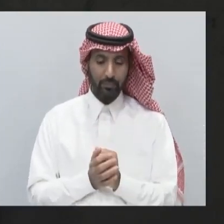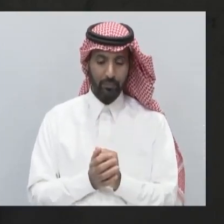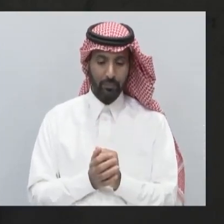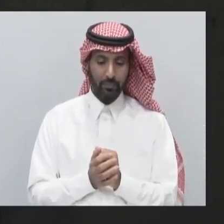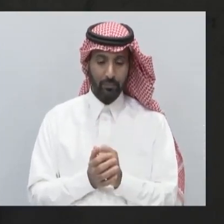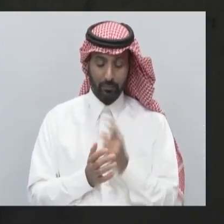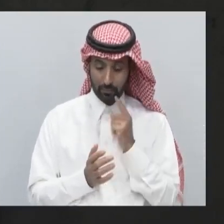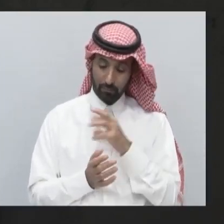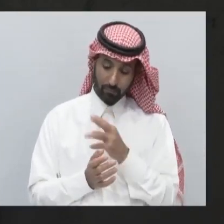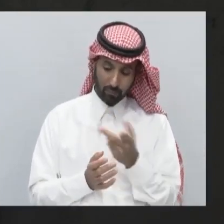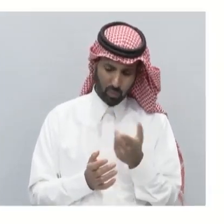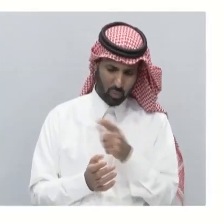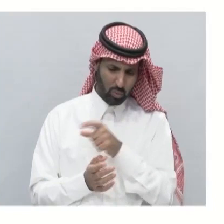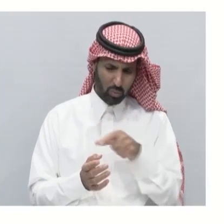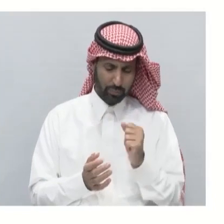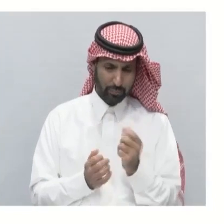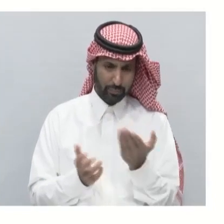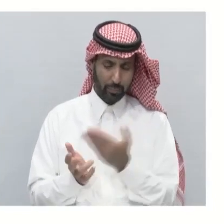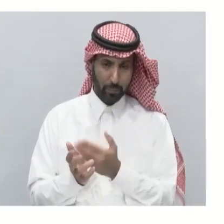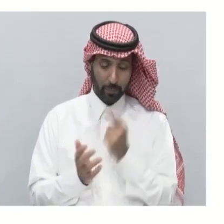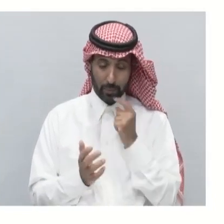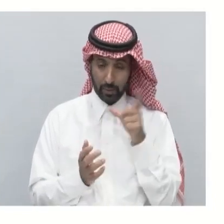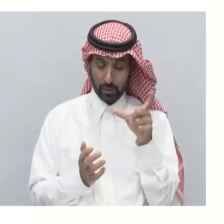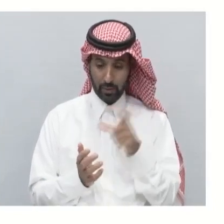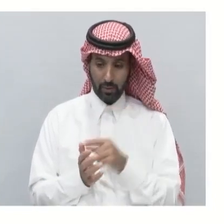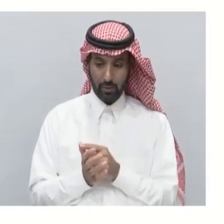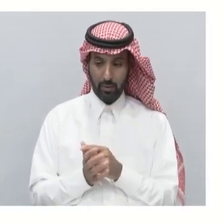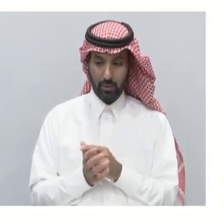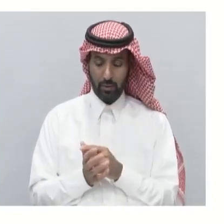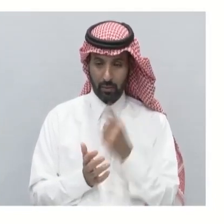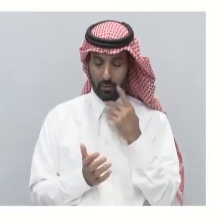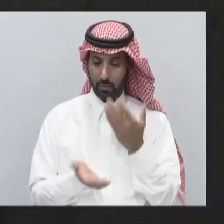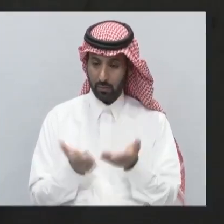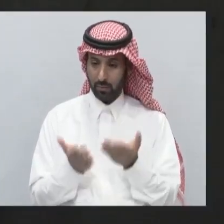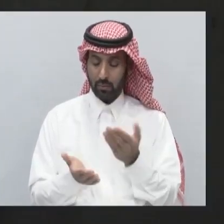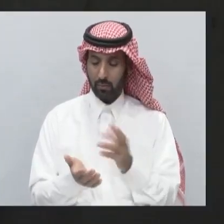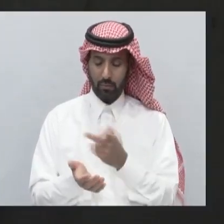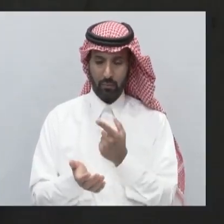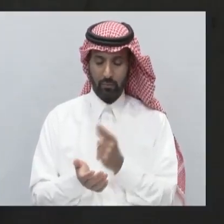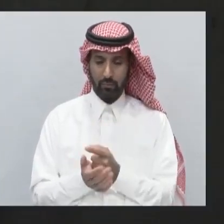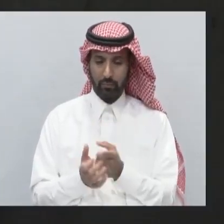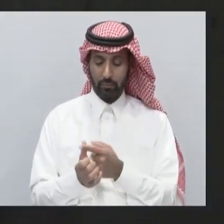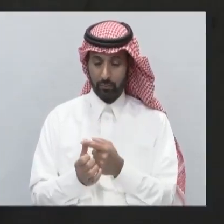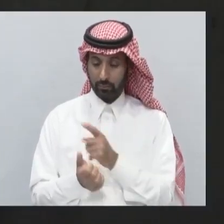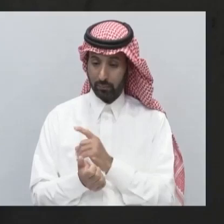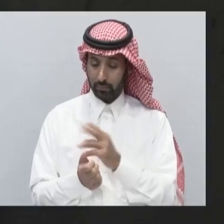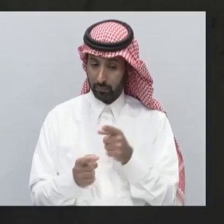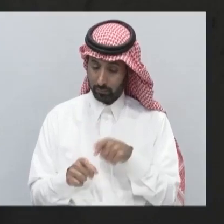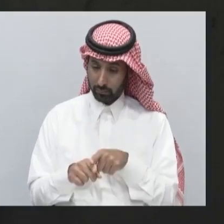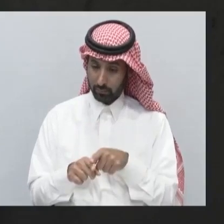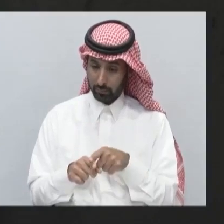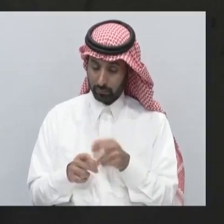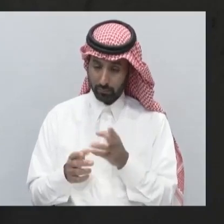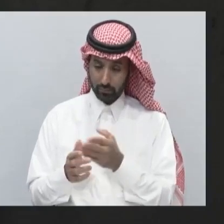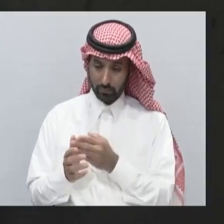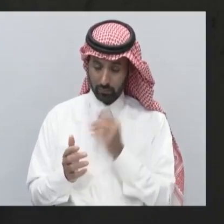to avoid confusion. So you notice if we are going to compare it with the other one, the informal one, this one is